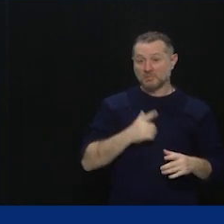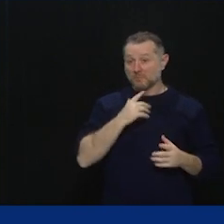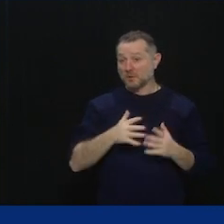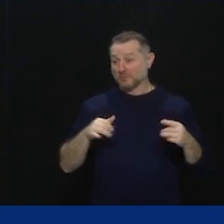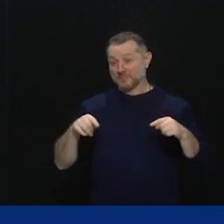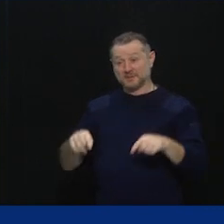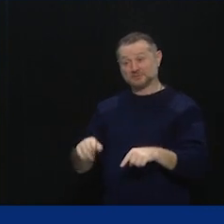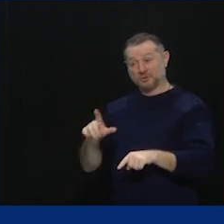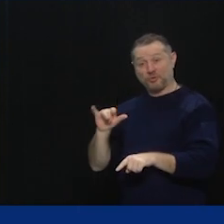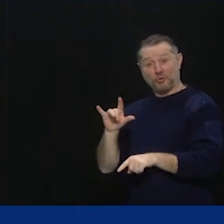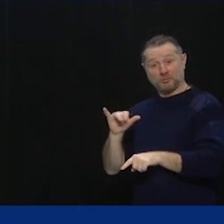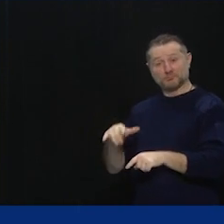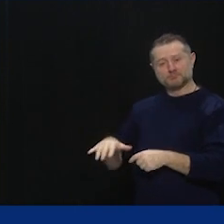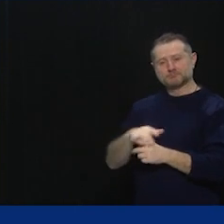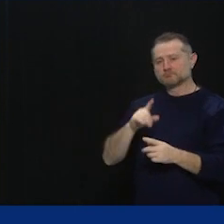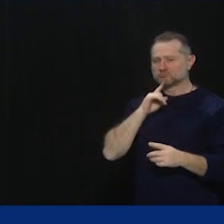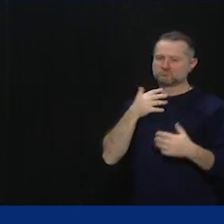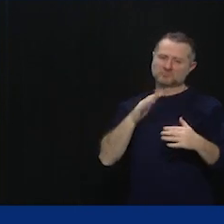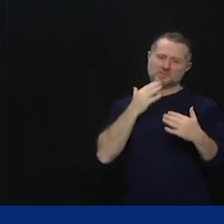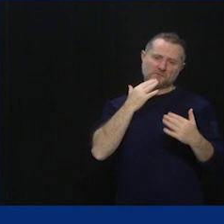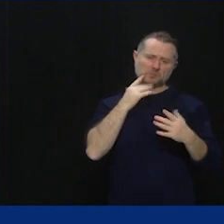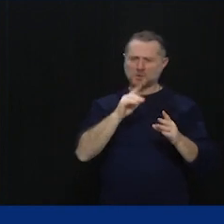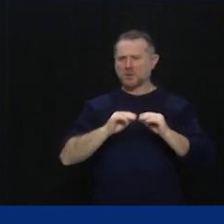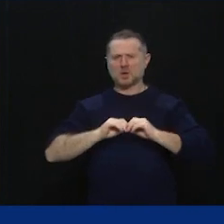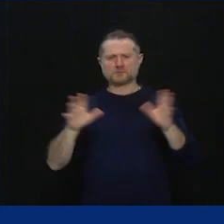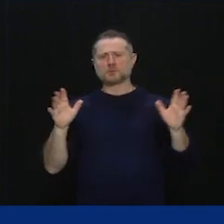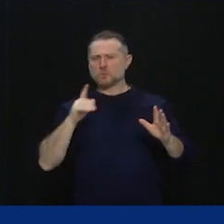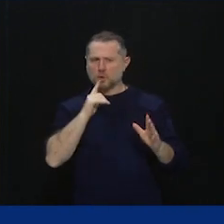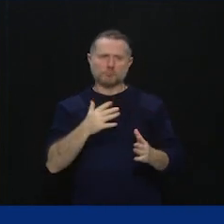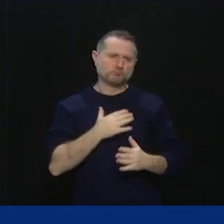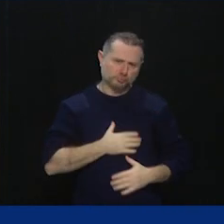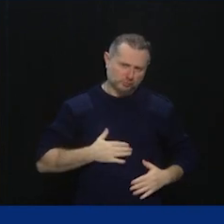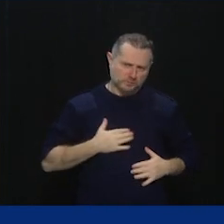and appreciated. Thank you very, very much.